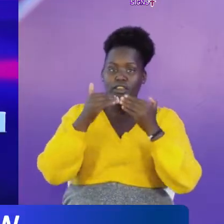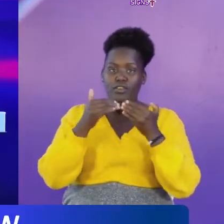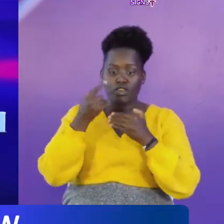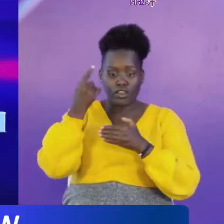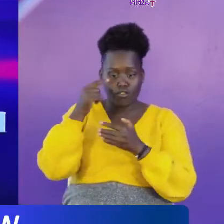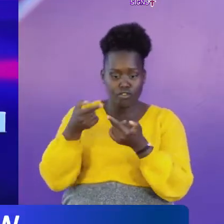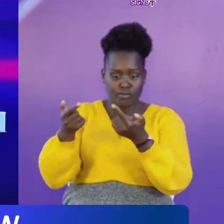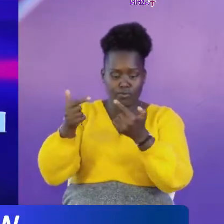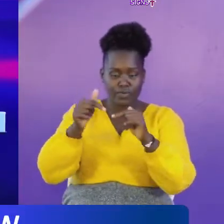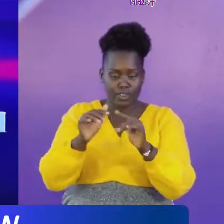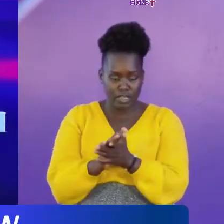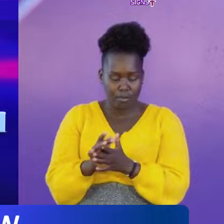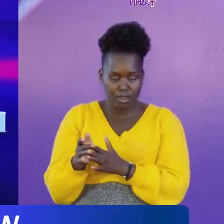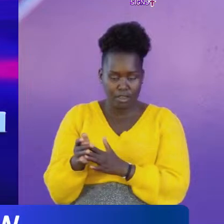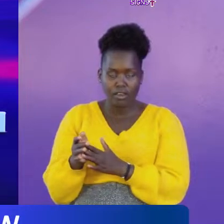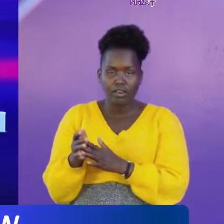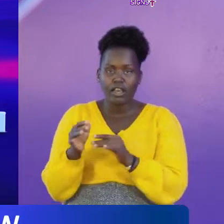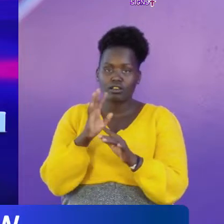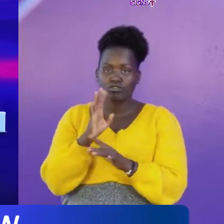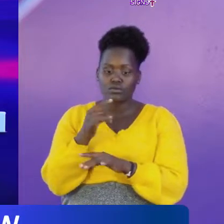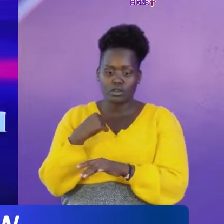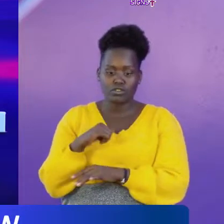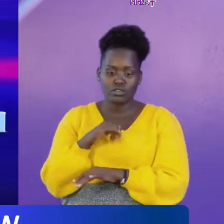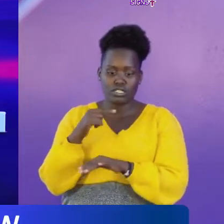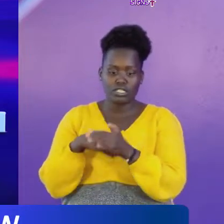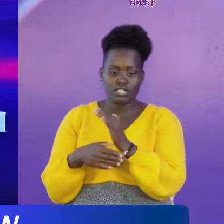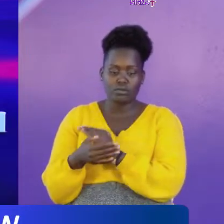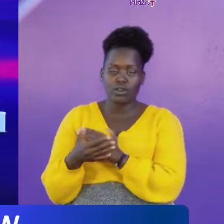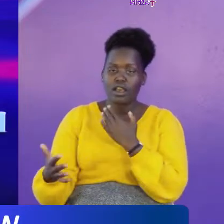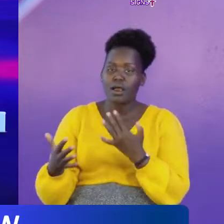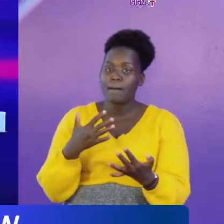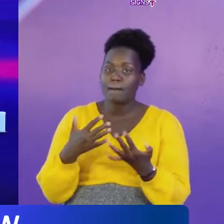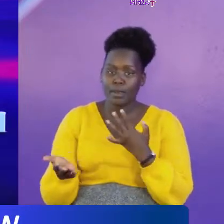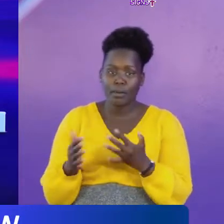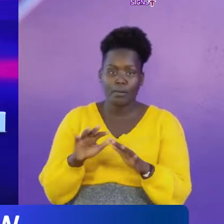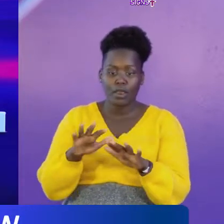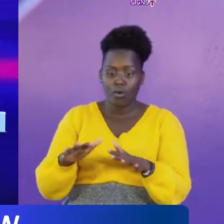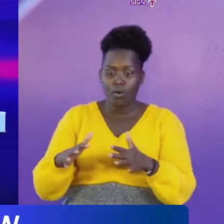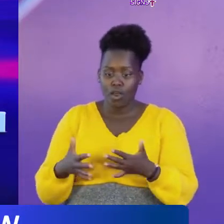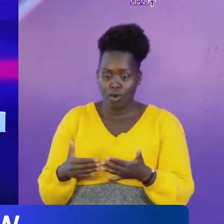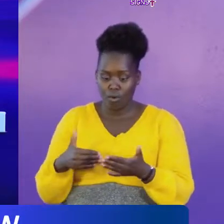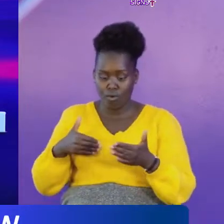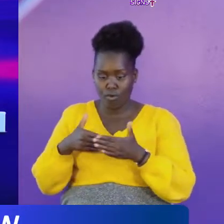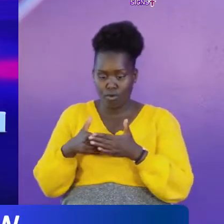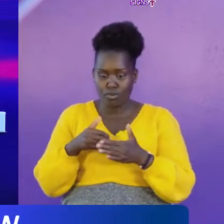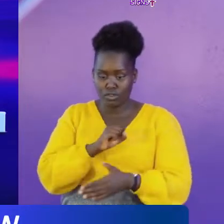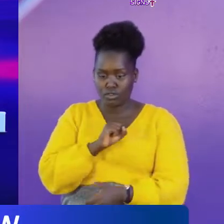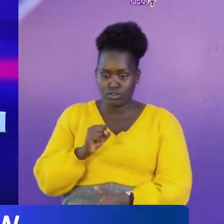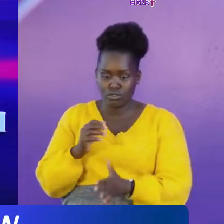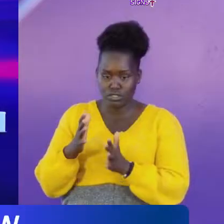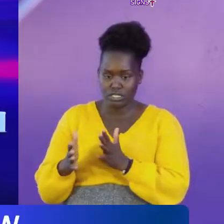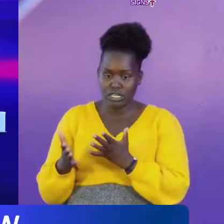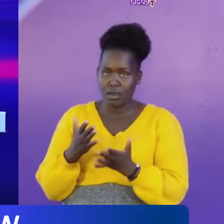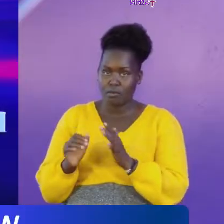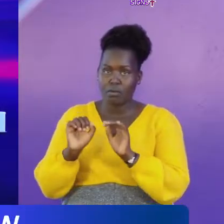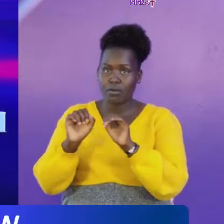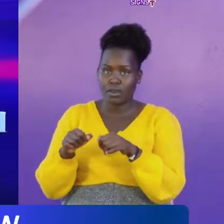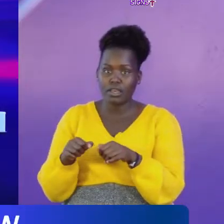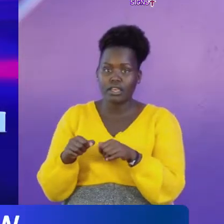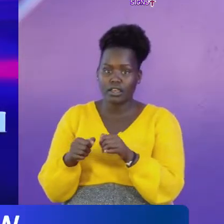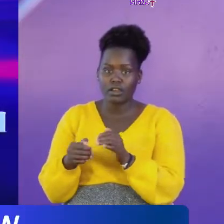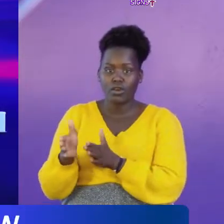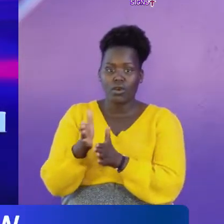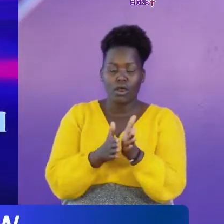time to come and speak to us this morning. Probably with how you are close to the senator, probably we could be able to get a